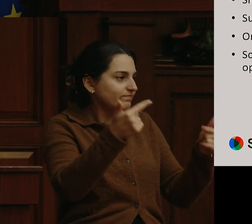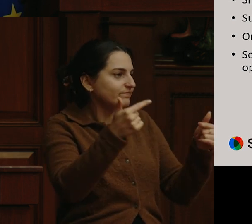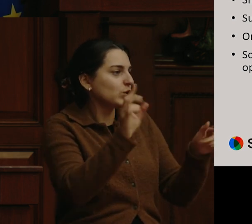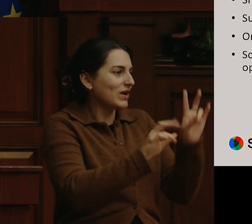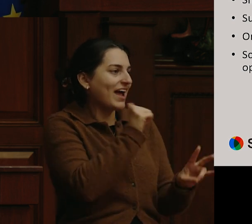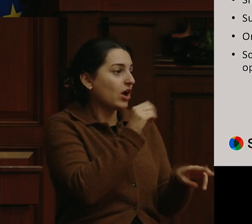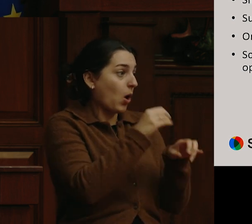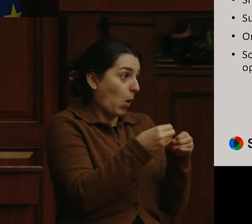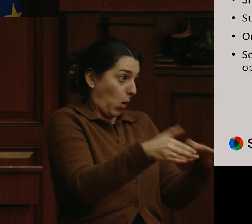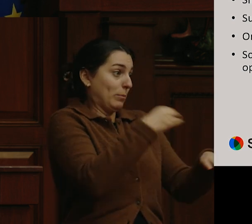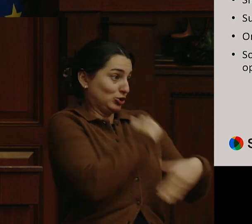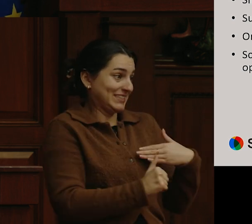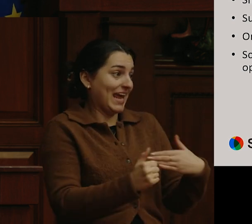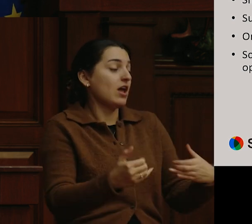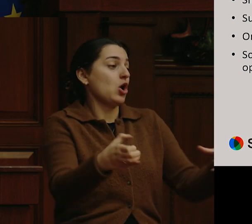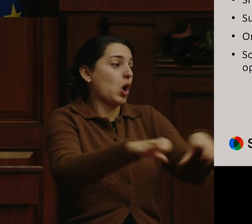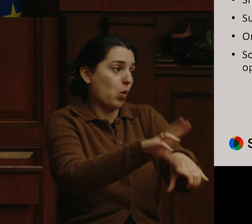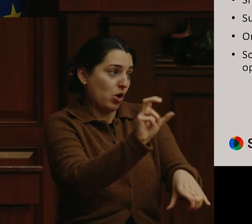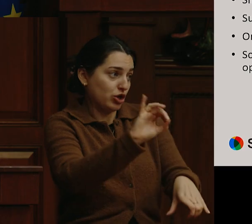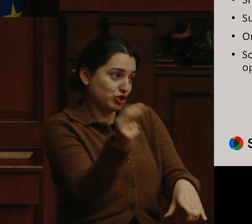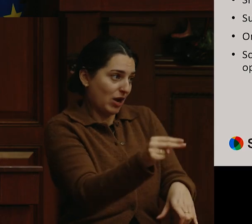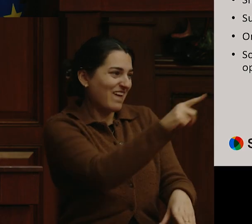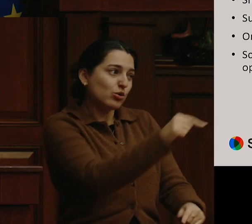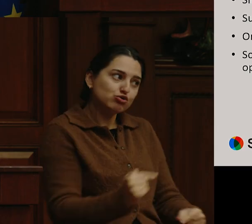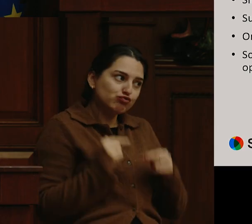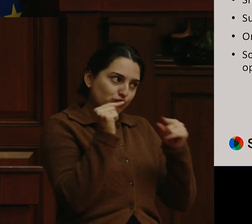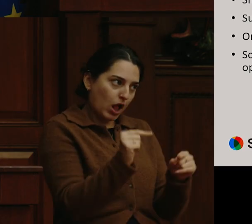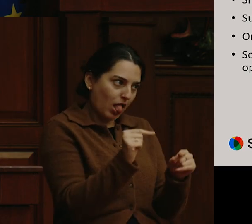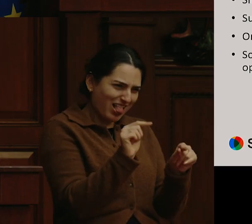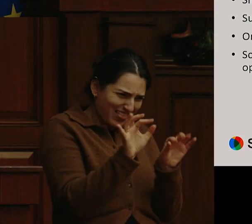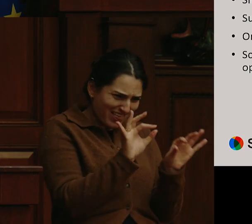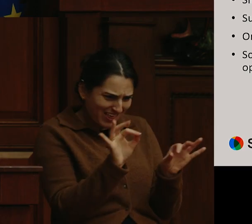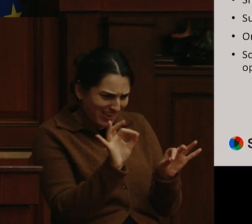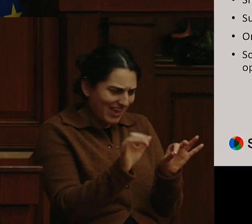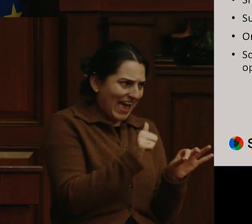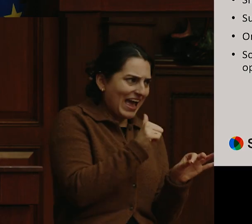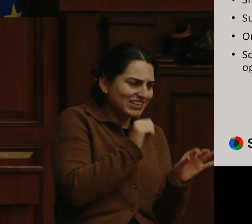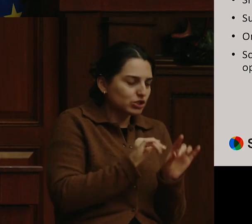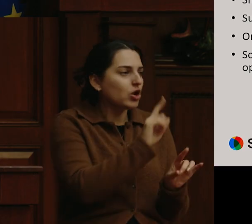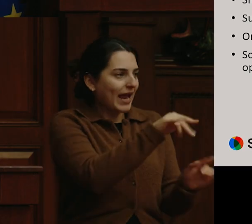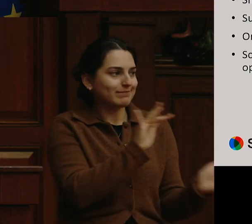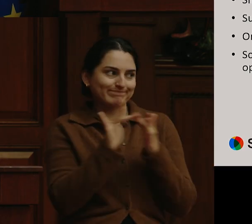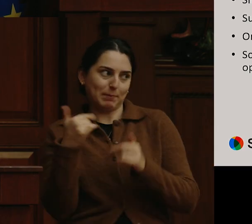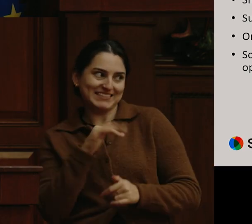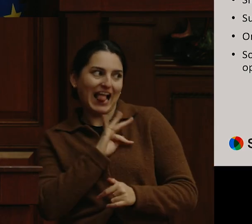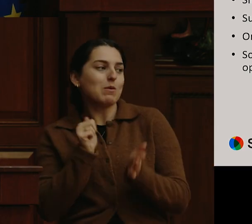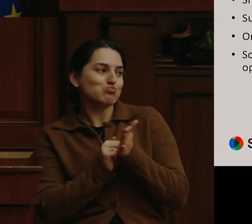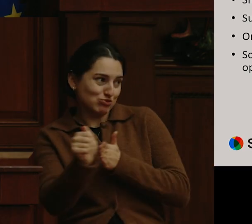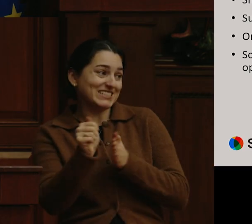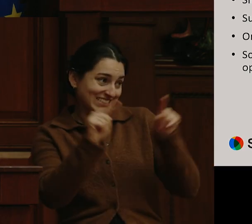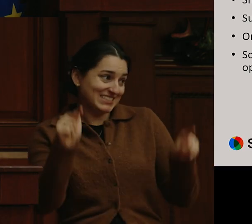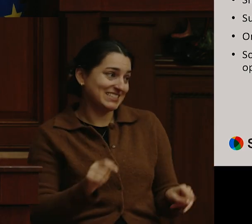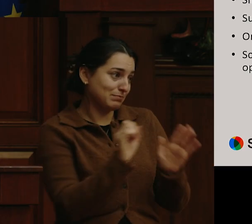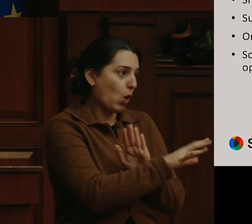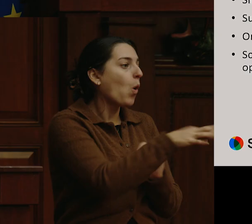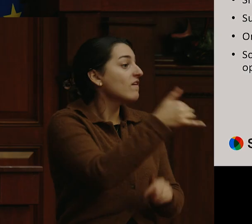It runs until the 30th of January. If you struggle with filling out a survey online, you can contact me for a print version, or we can